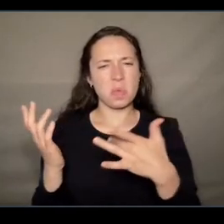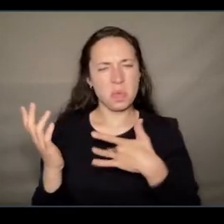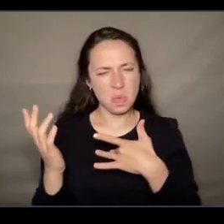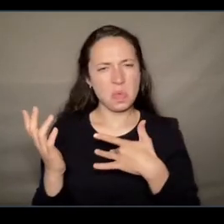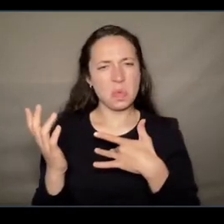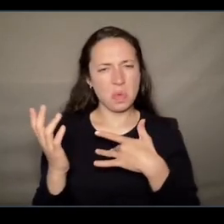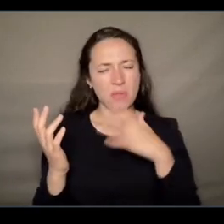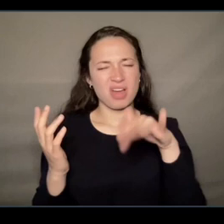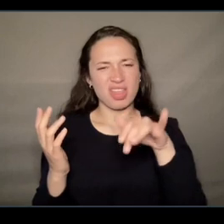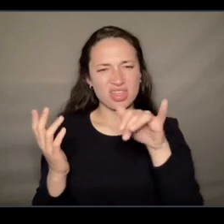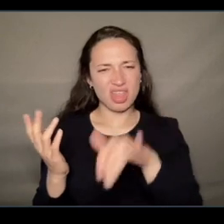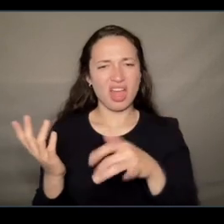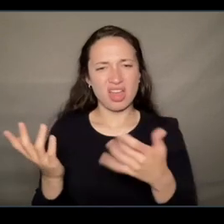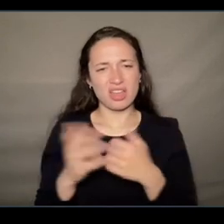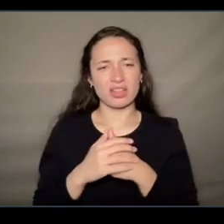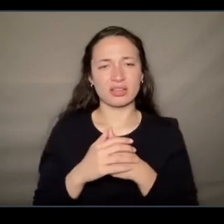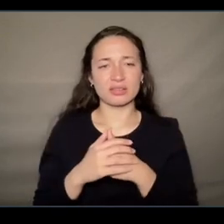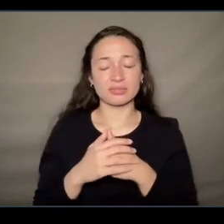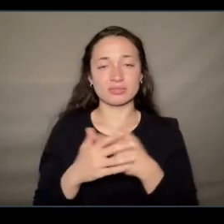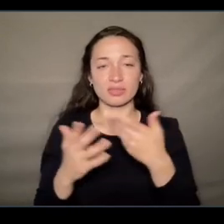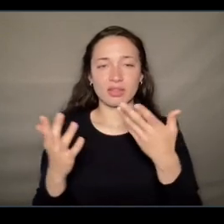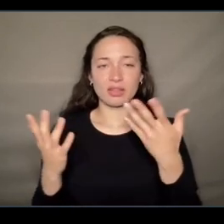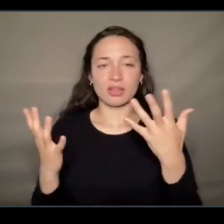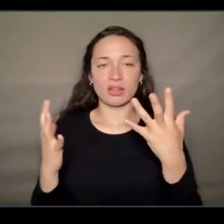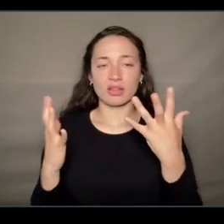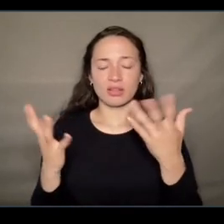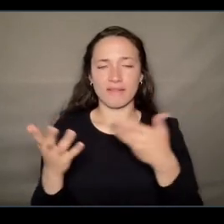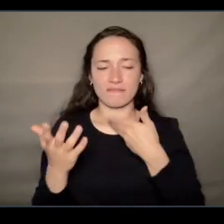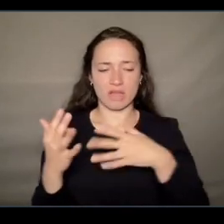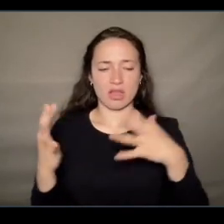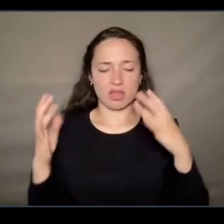deeply affected I was by it. And